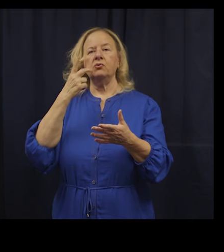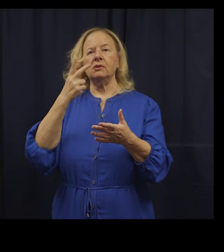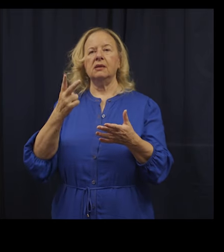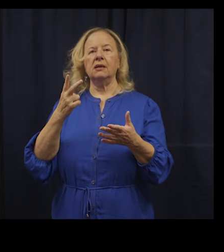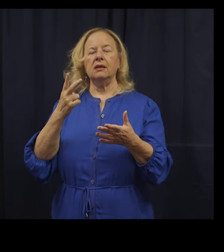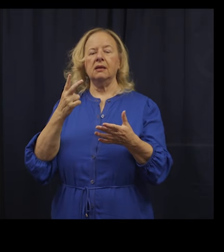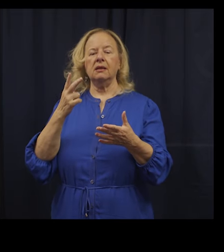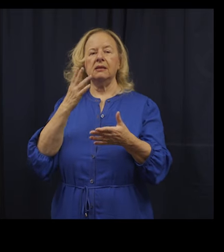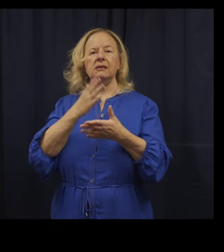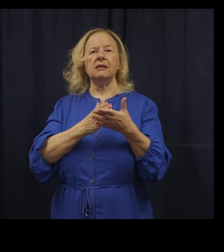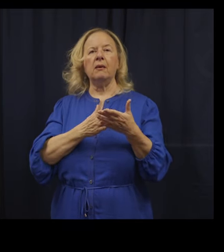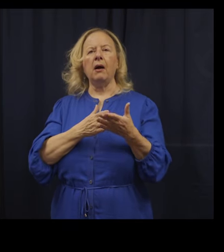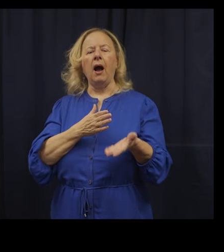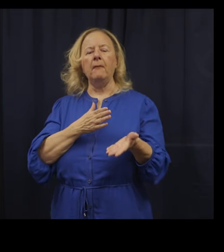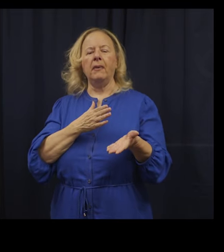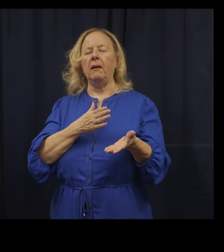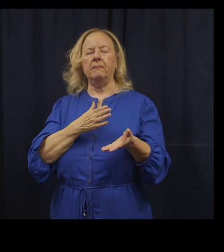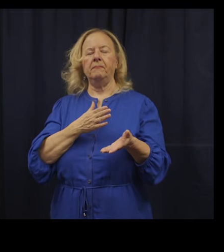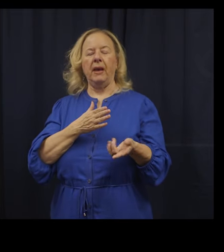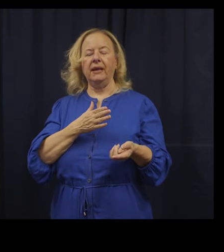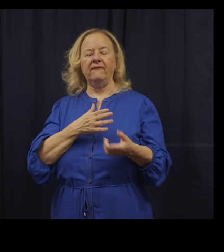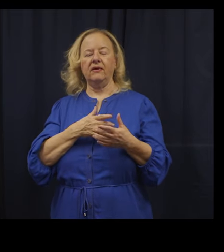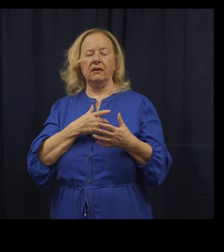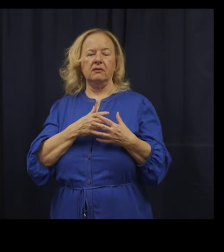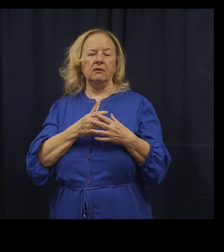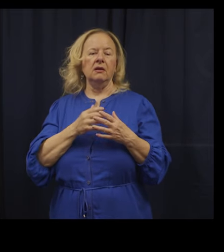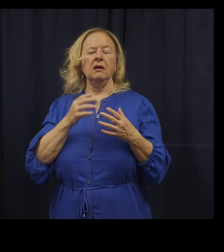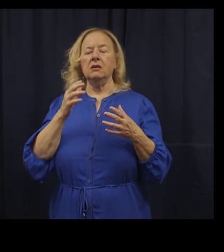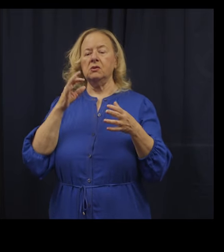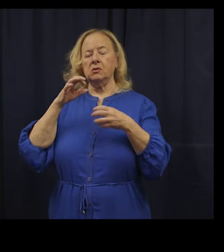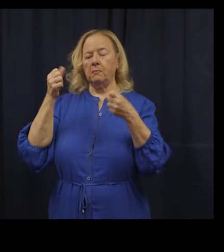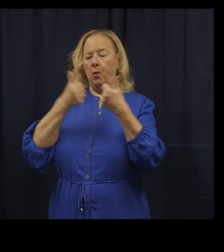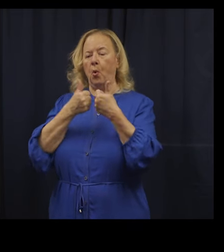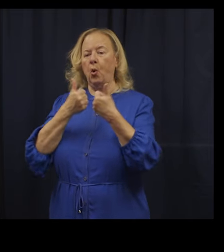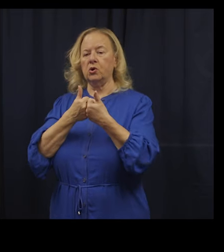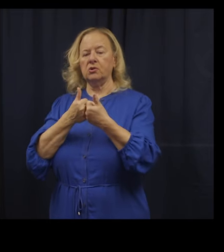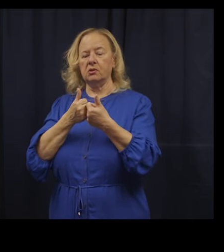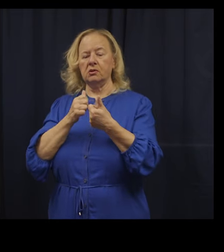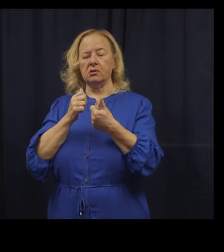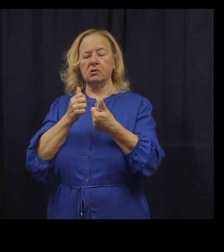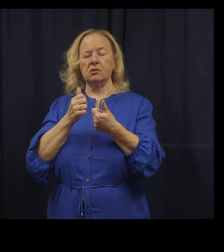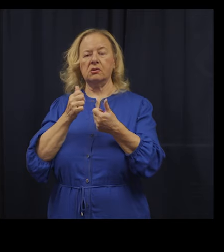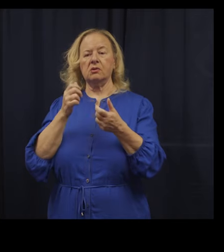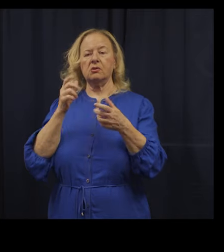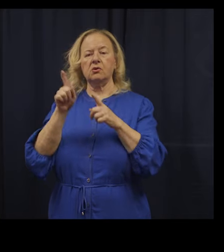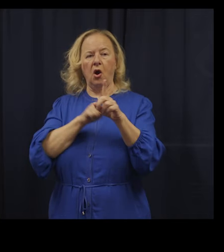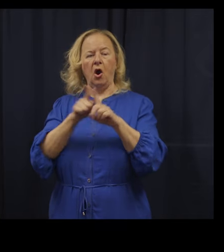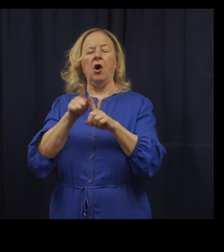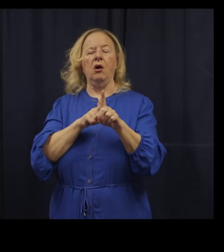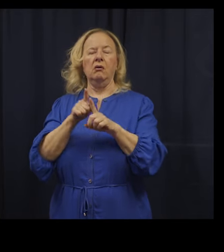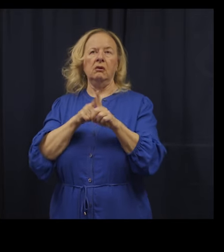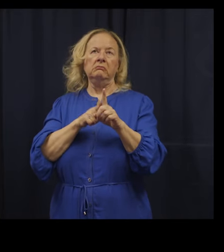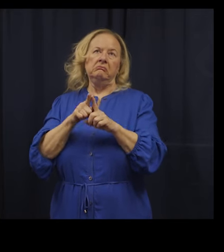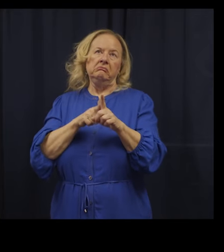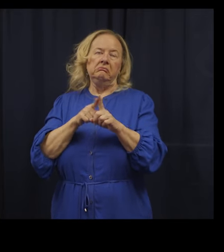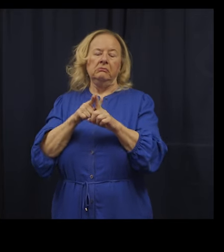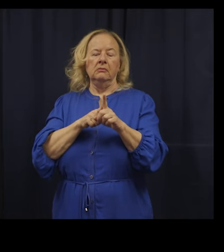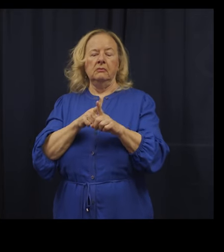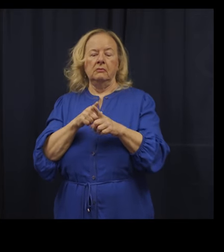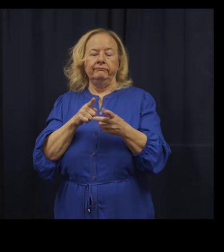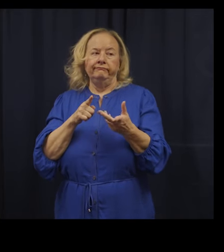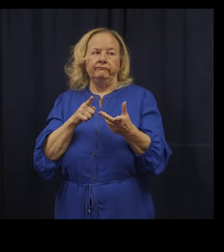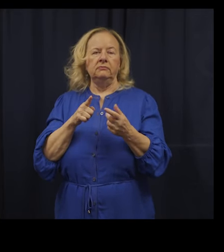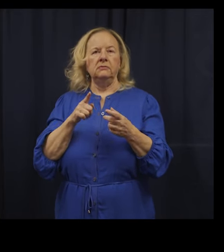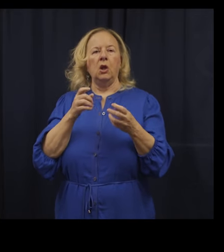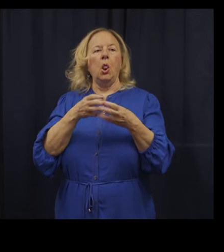of these high school or college sports stars, they get ready for the pros, about to go to the pros, and then they screw it up and